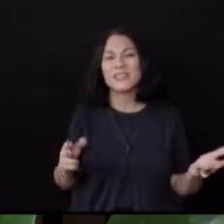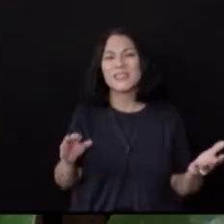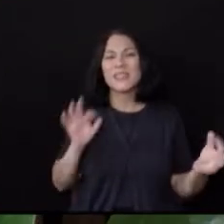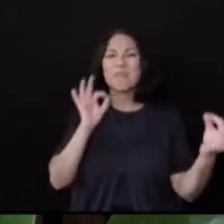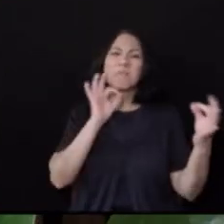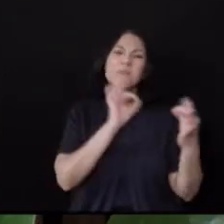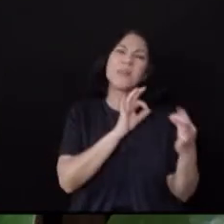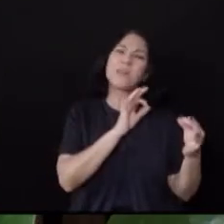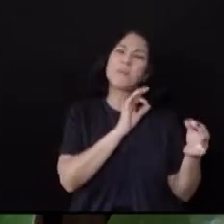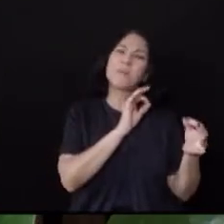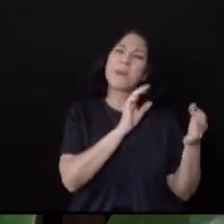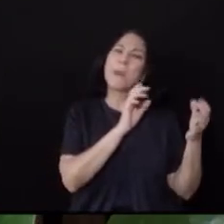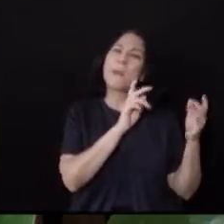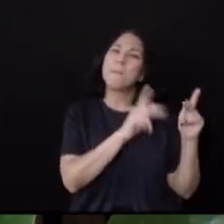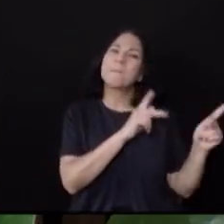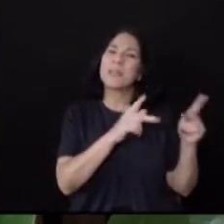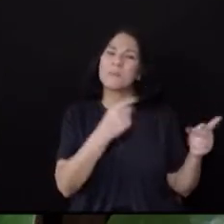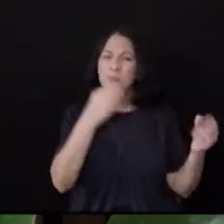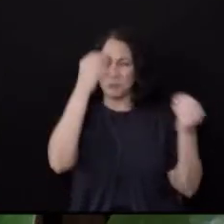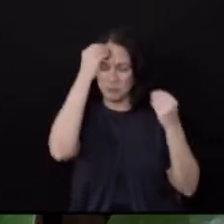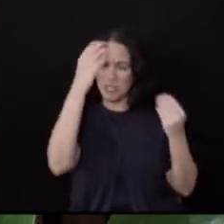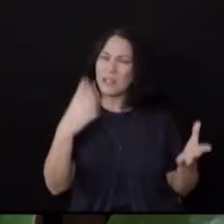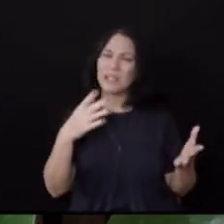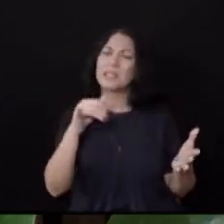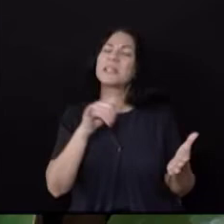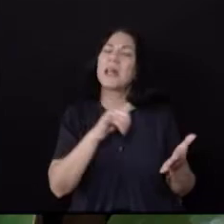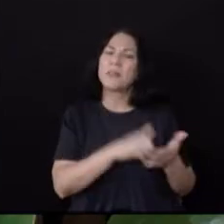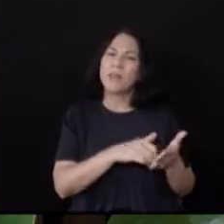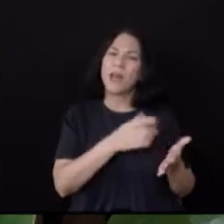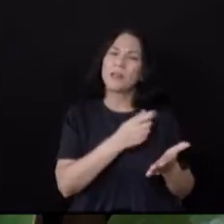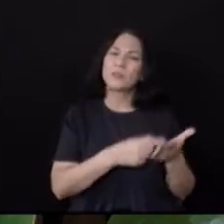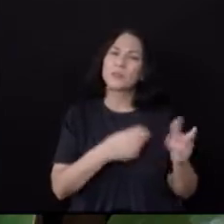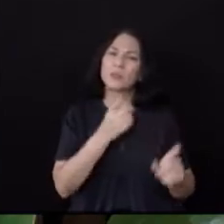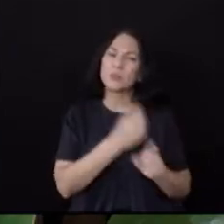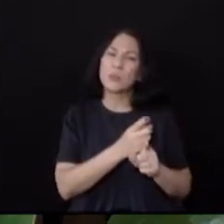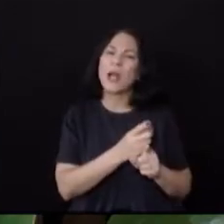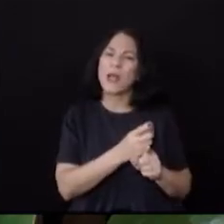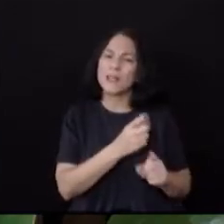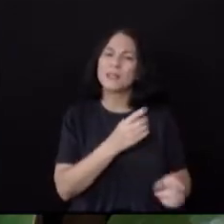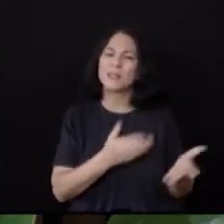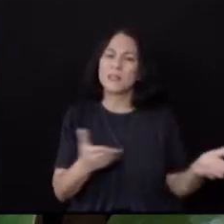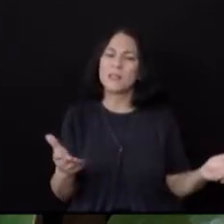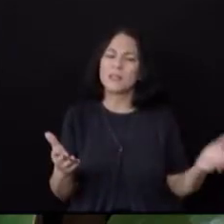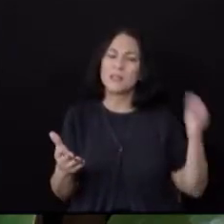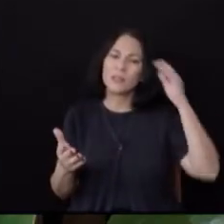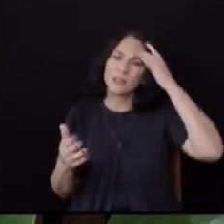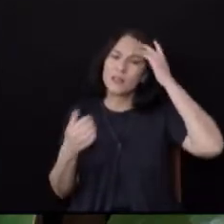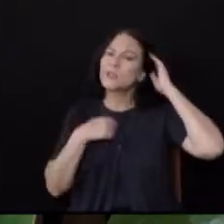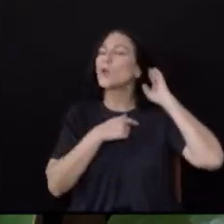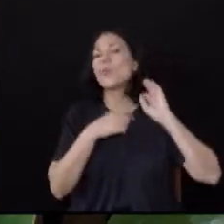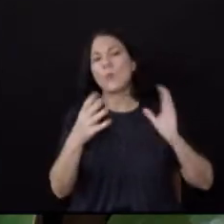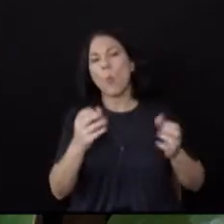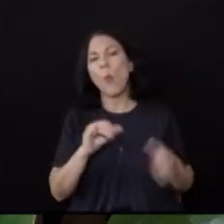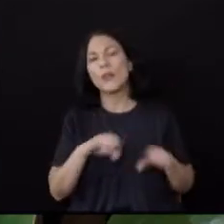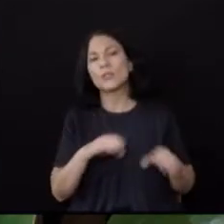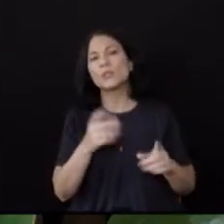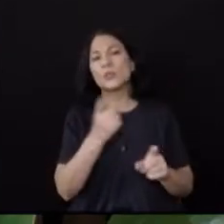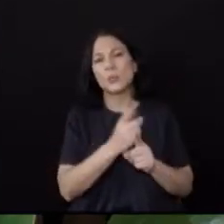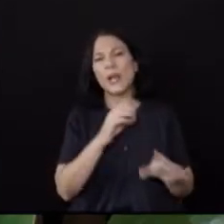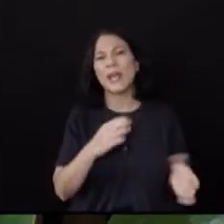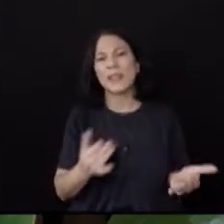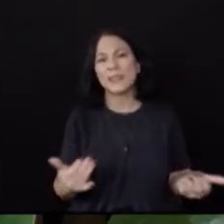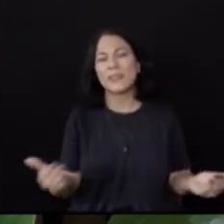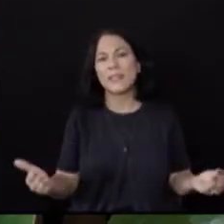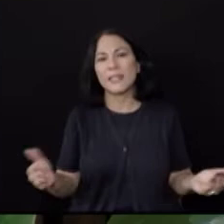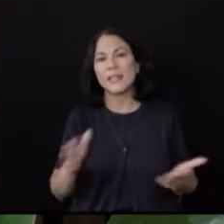life that this is what it means to be a good neighbor. This is what it means to care for one another. And so we have wanted to do that. We have wanted to do the right thing,